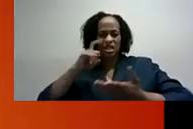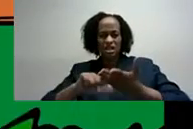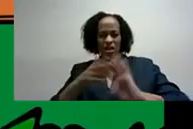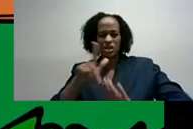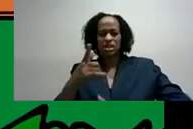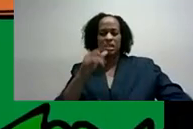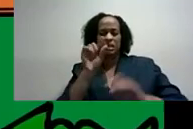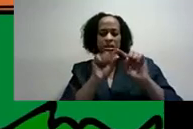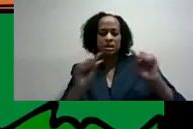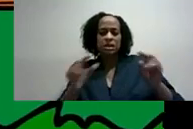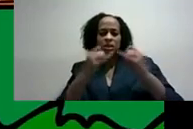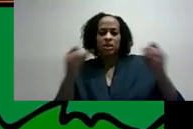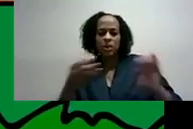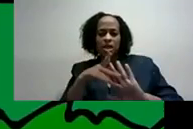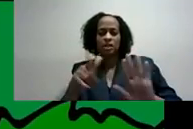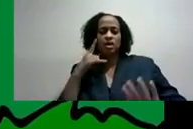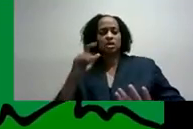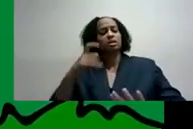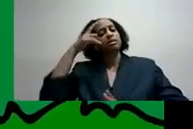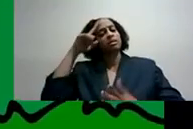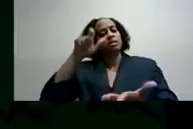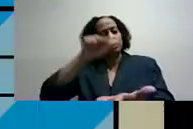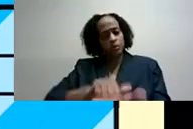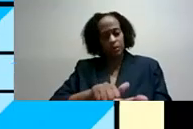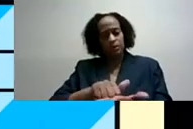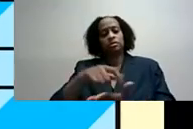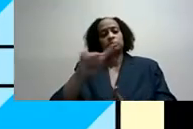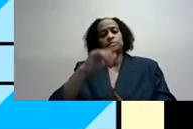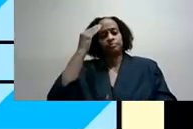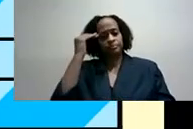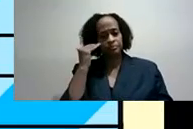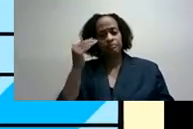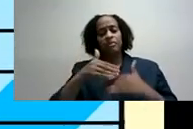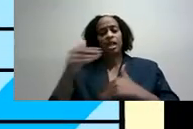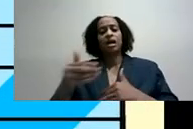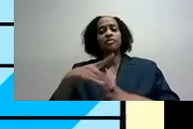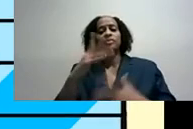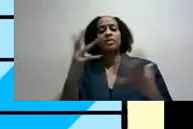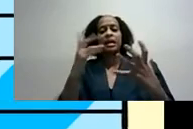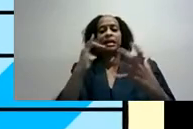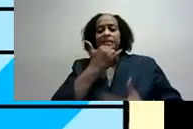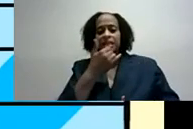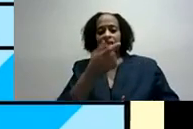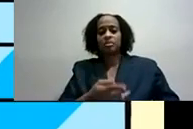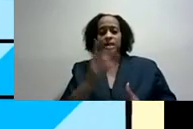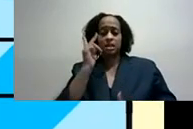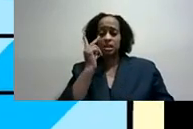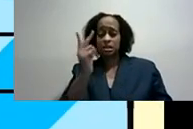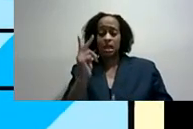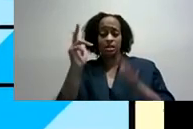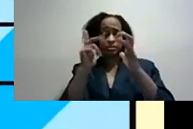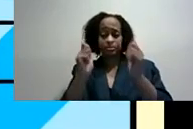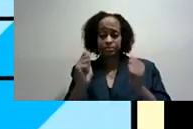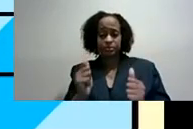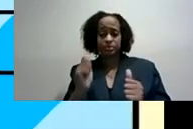the fence, and it caused him to hit the ground head first. After the accident, he began to lose his sight. At